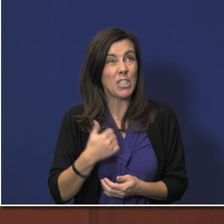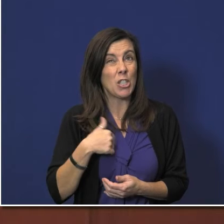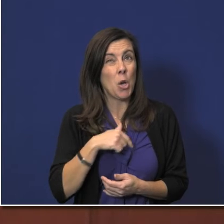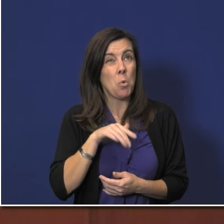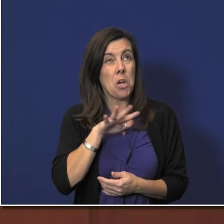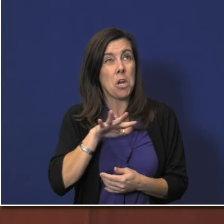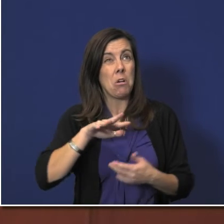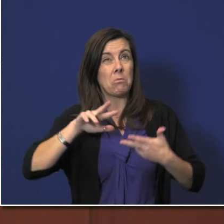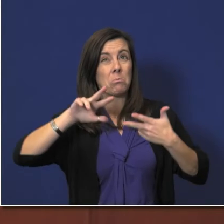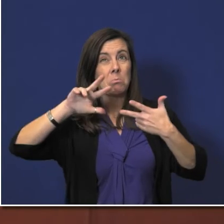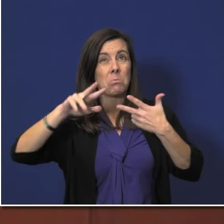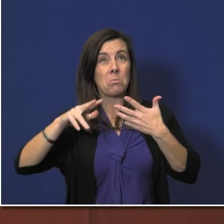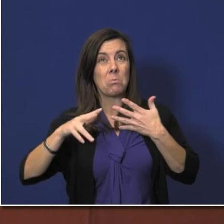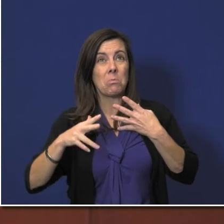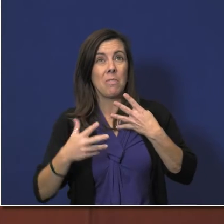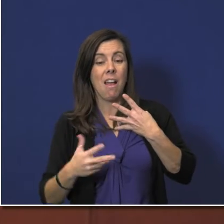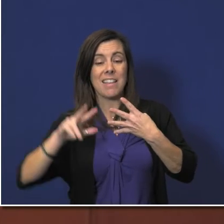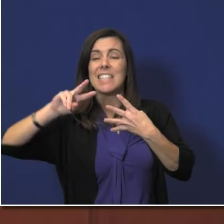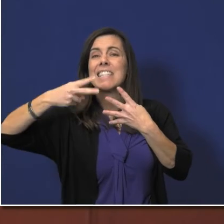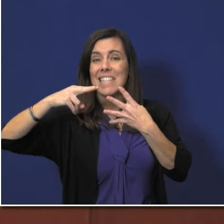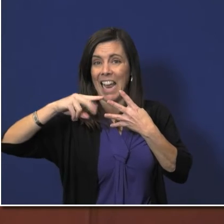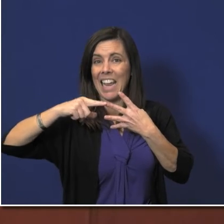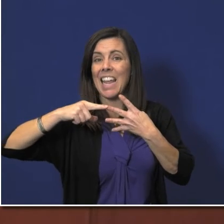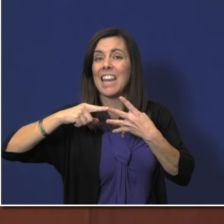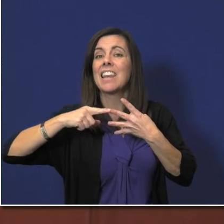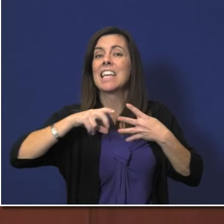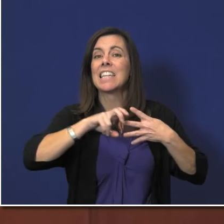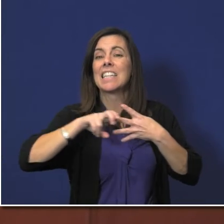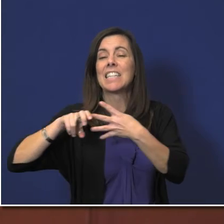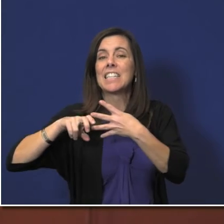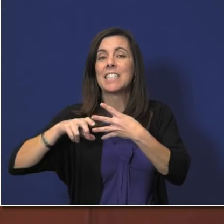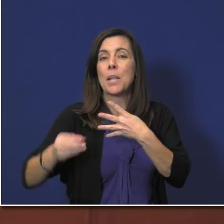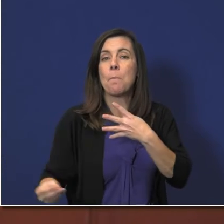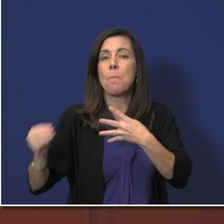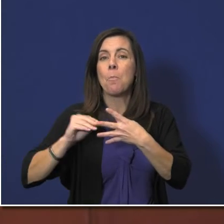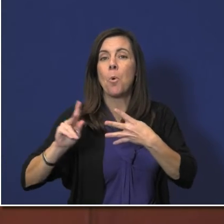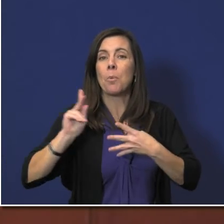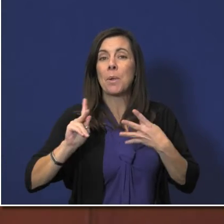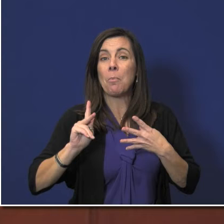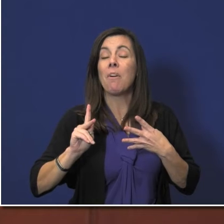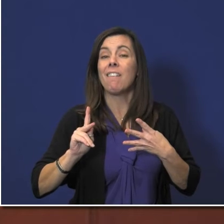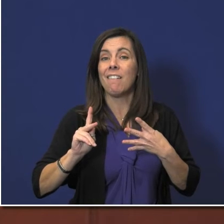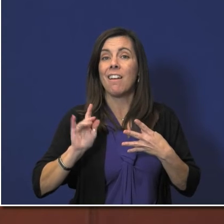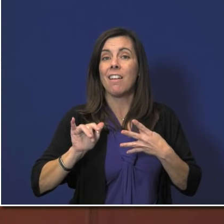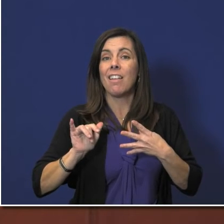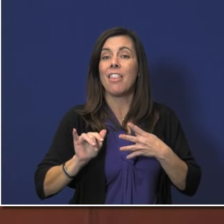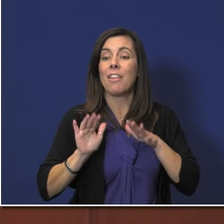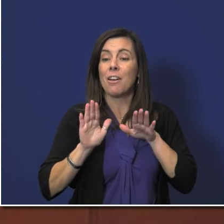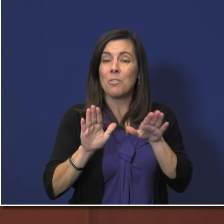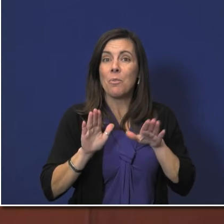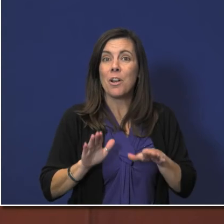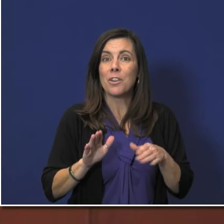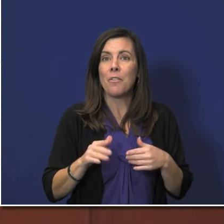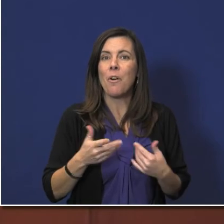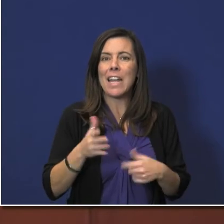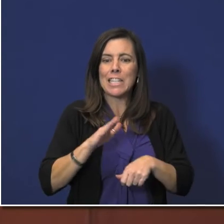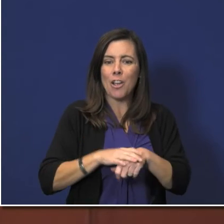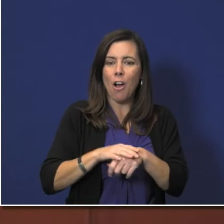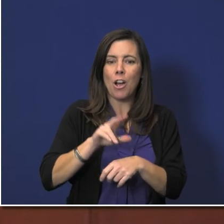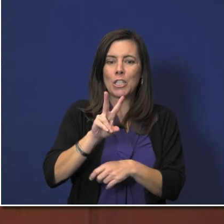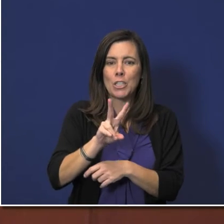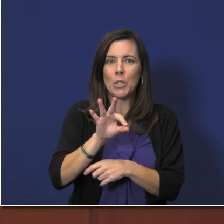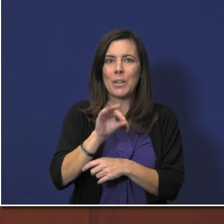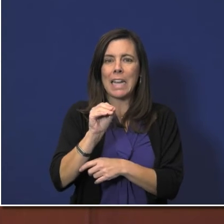second place as far as being able to seat, which is wonderful that you have located it on 290 where